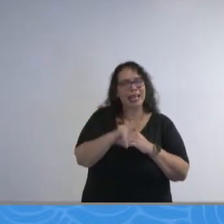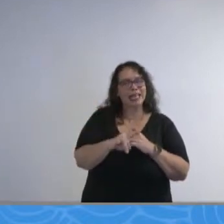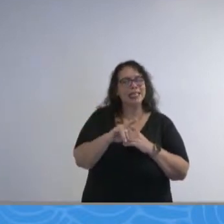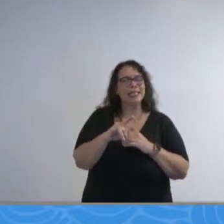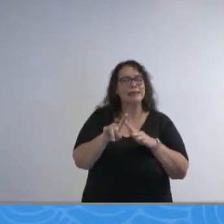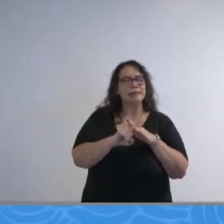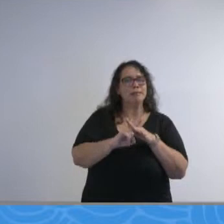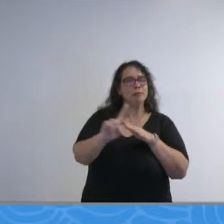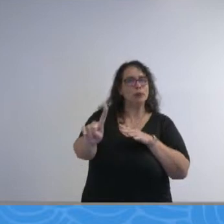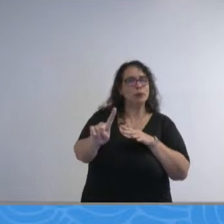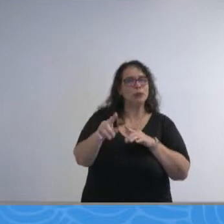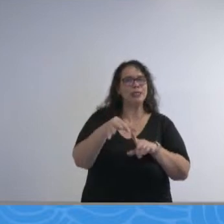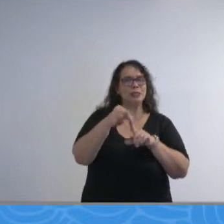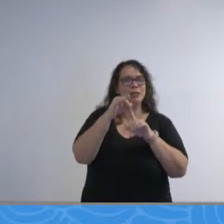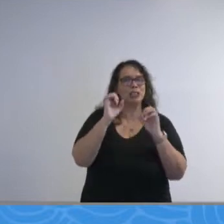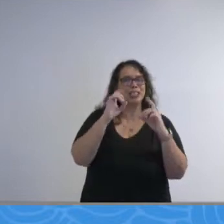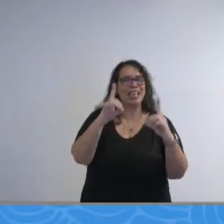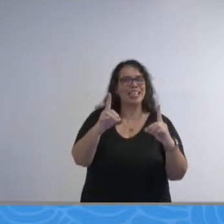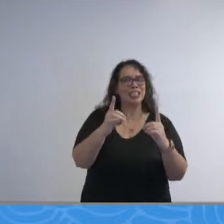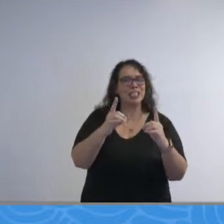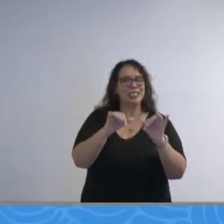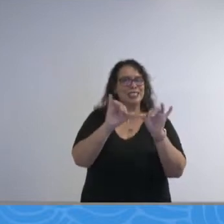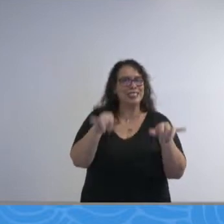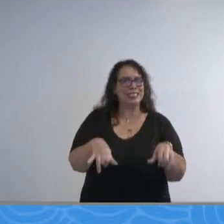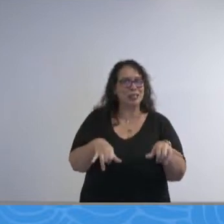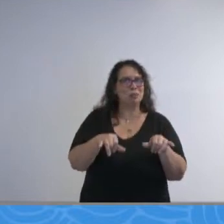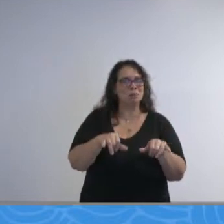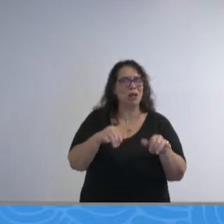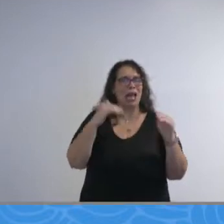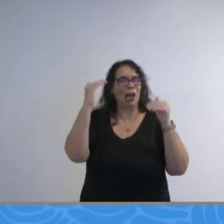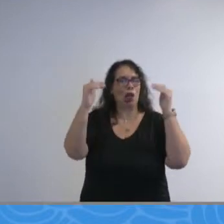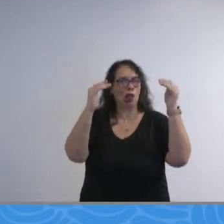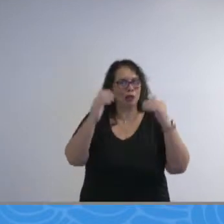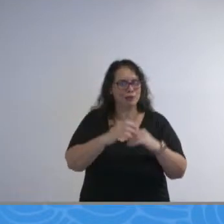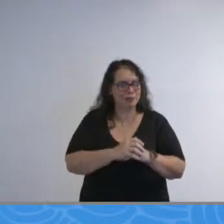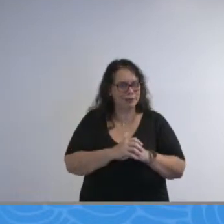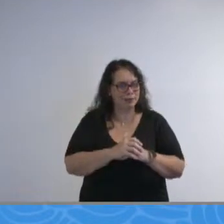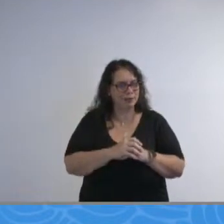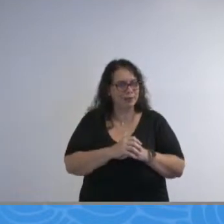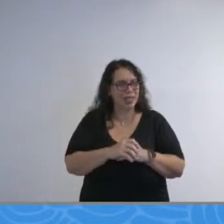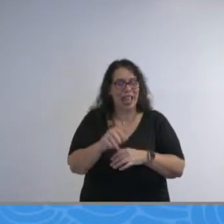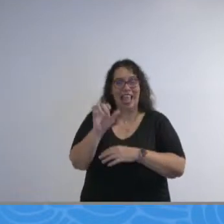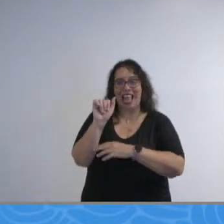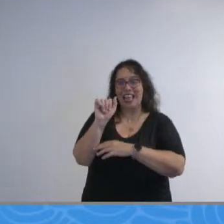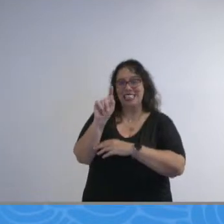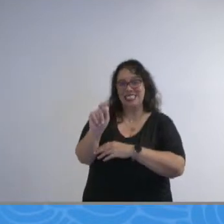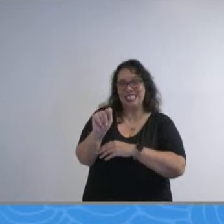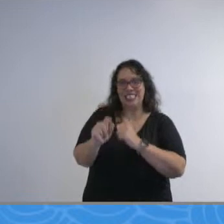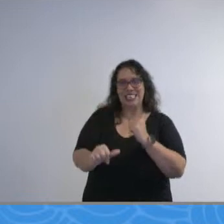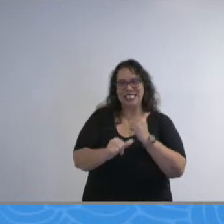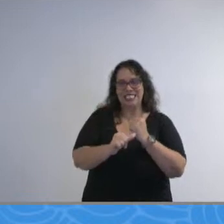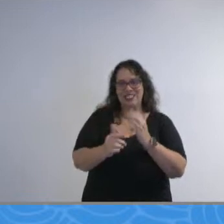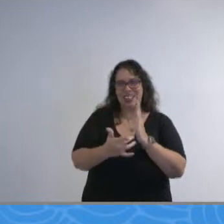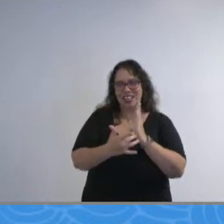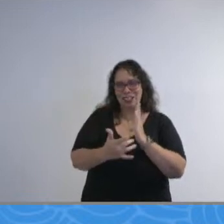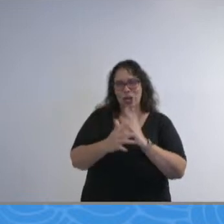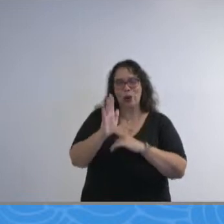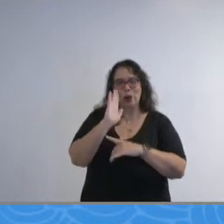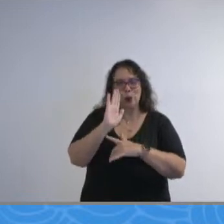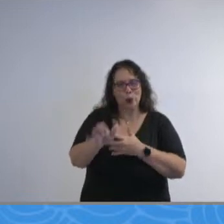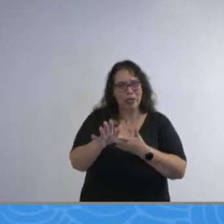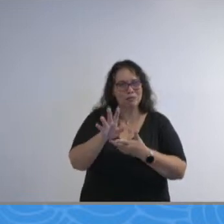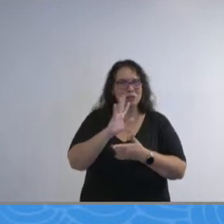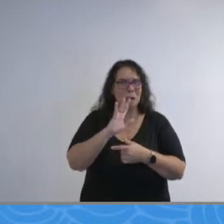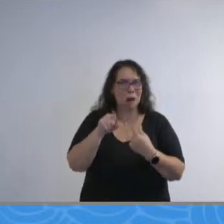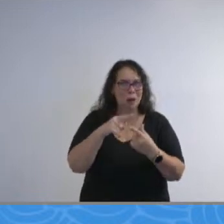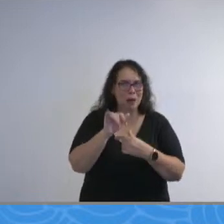special education system, entering adulthood. Assistive technology, I think the next speaker might be touching on that.